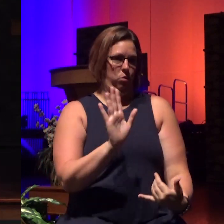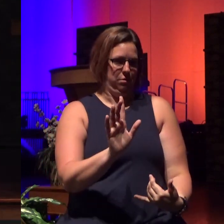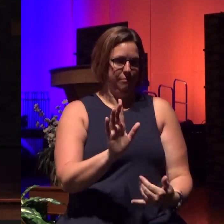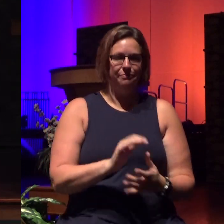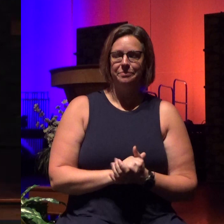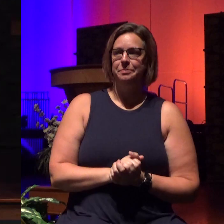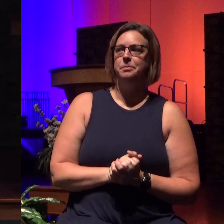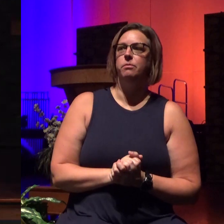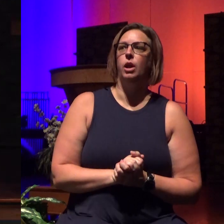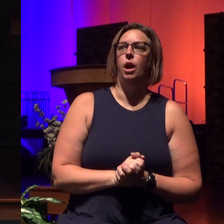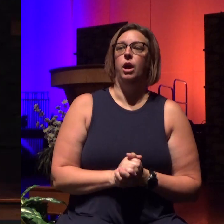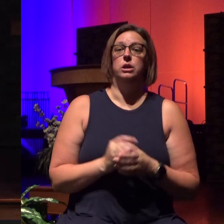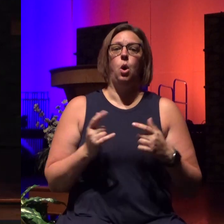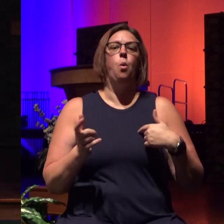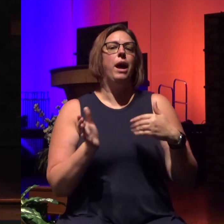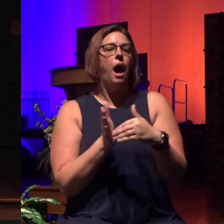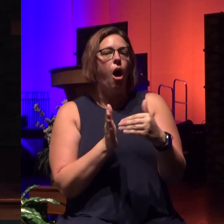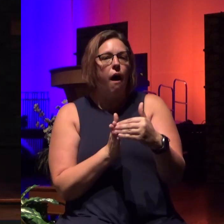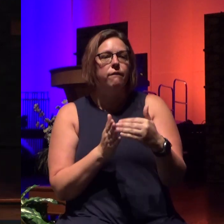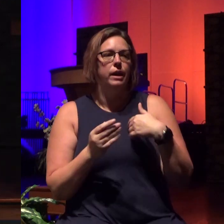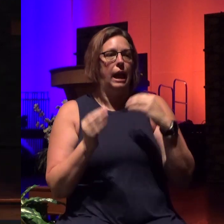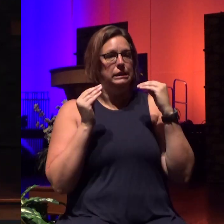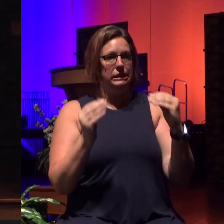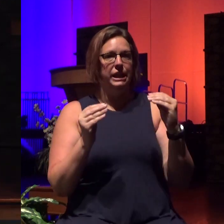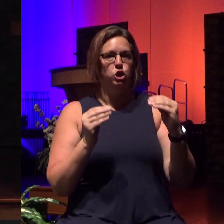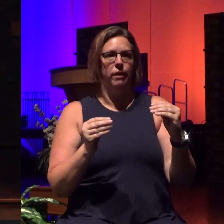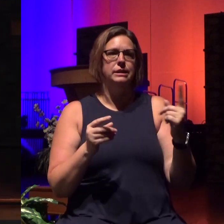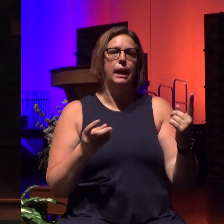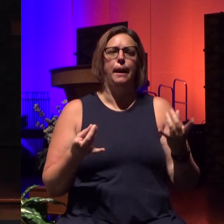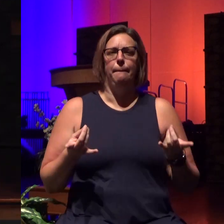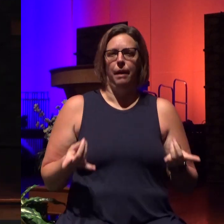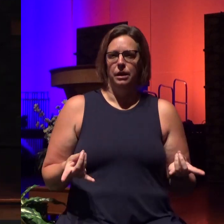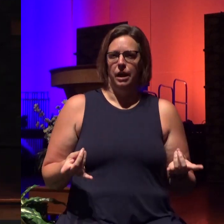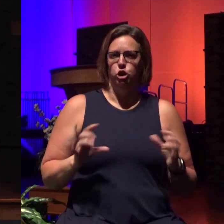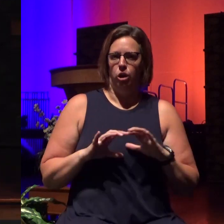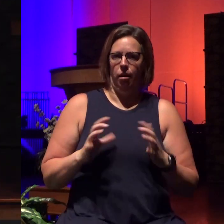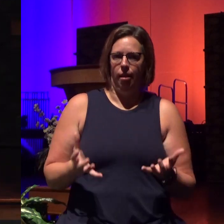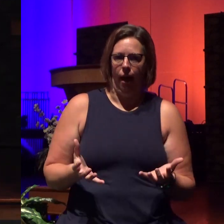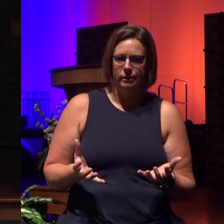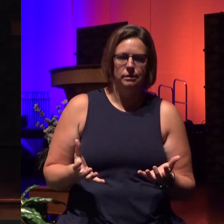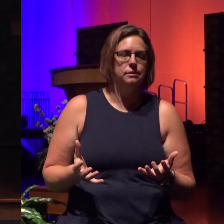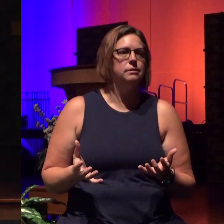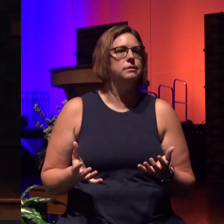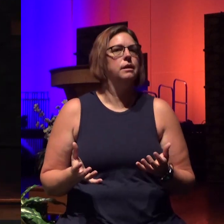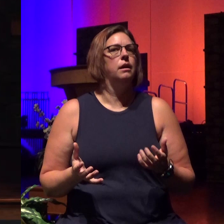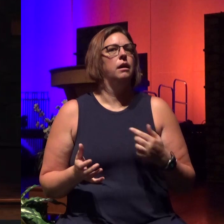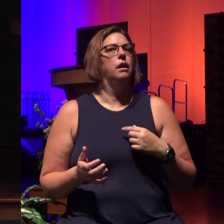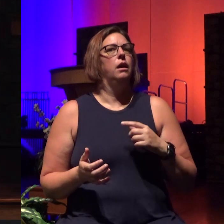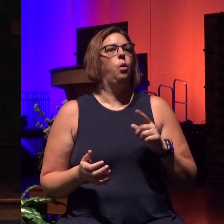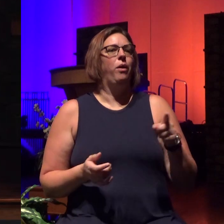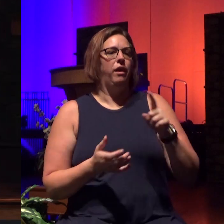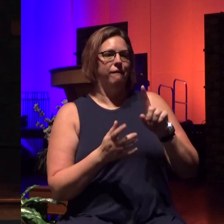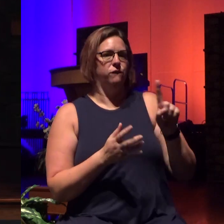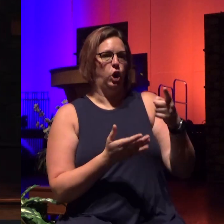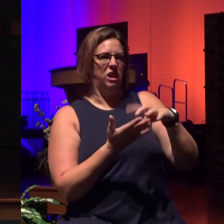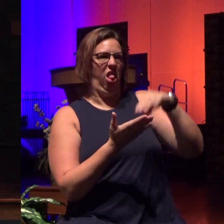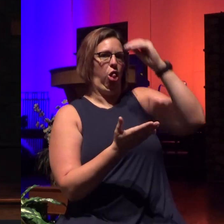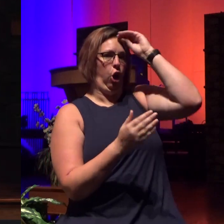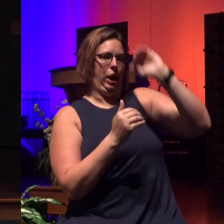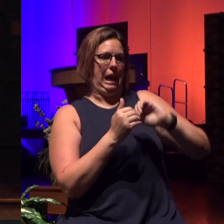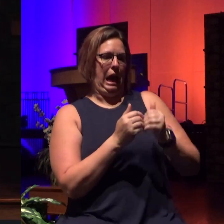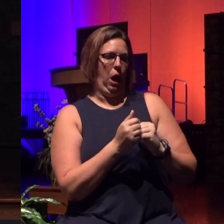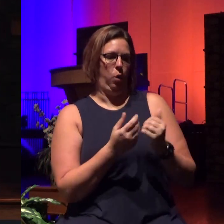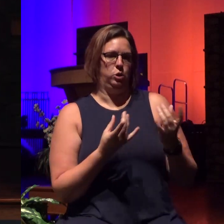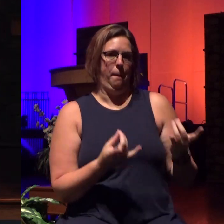Here's how I often teach this in meditation classes when I first work with people who are learning to meditate or